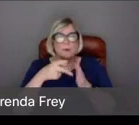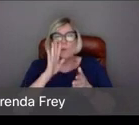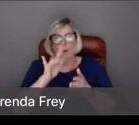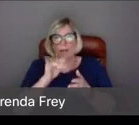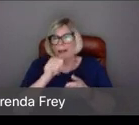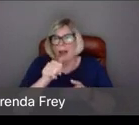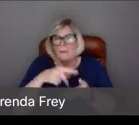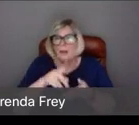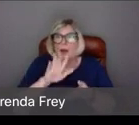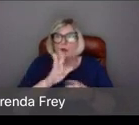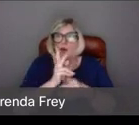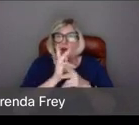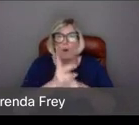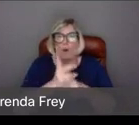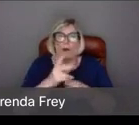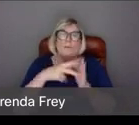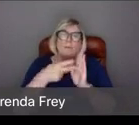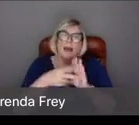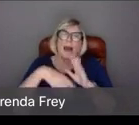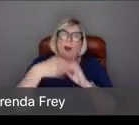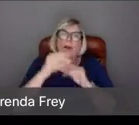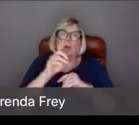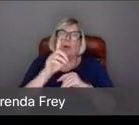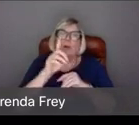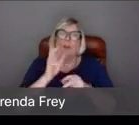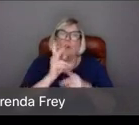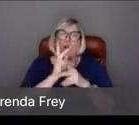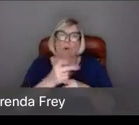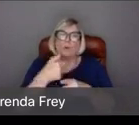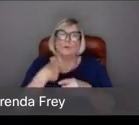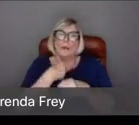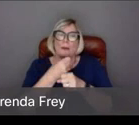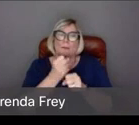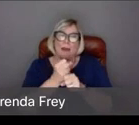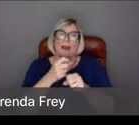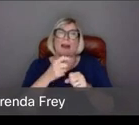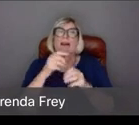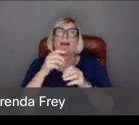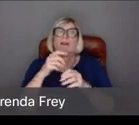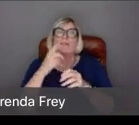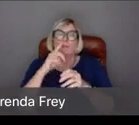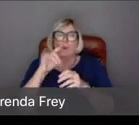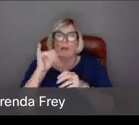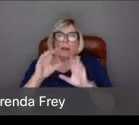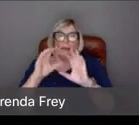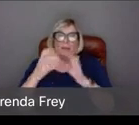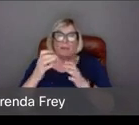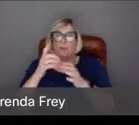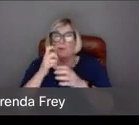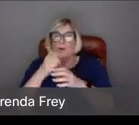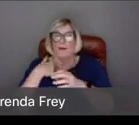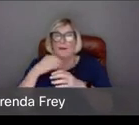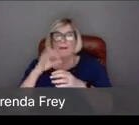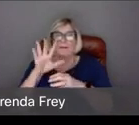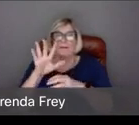It just means that out of 100 loans that we make in that, say, under 579 score range, 39